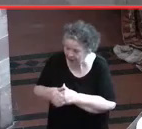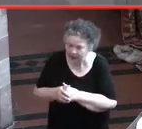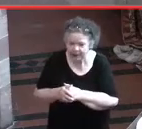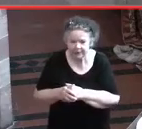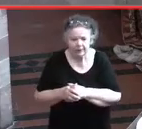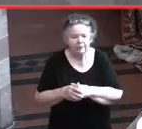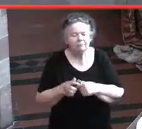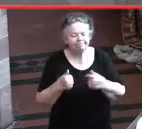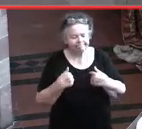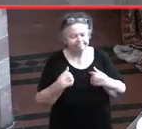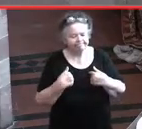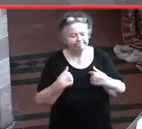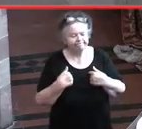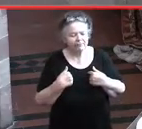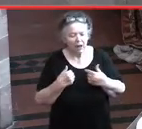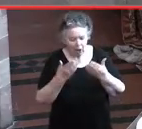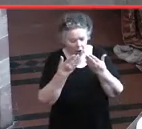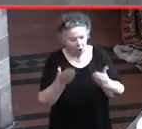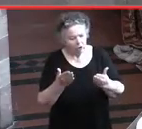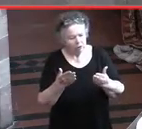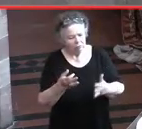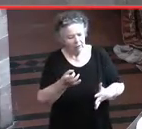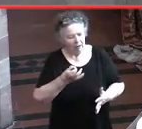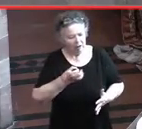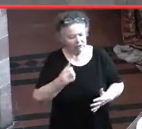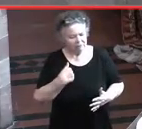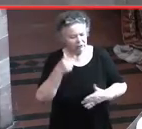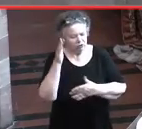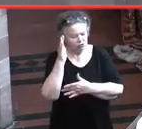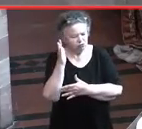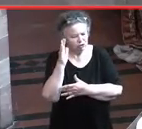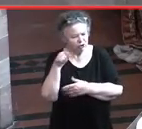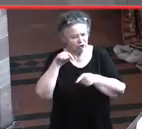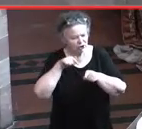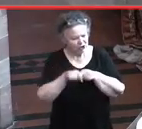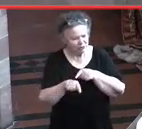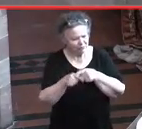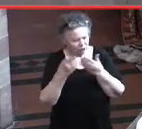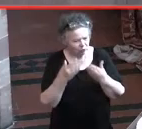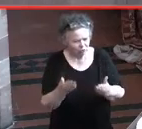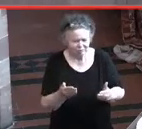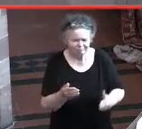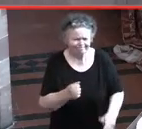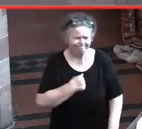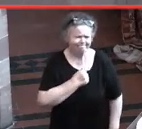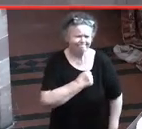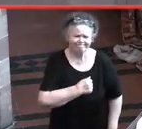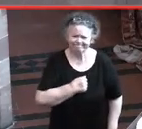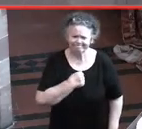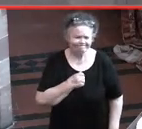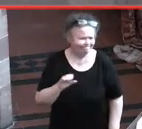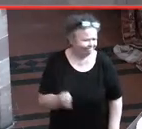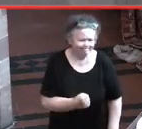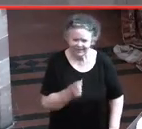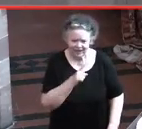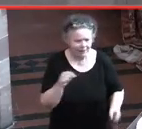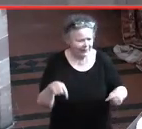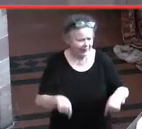I was honoured to be asked to preach at such a special service for you, and so sorry not to be with you all after